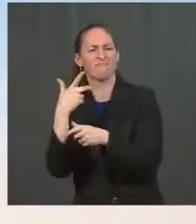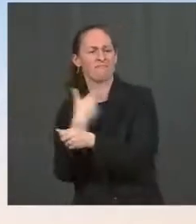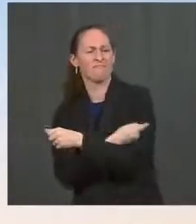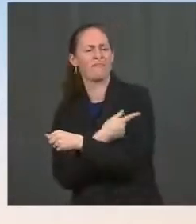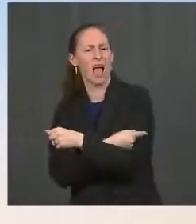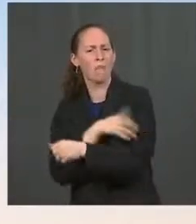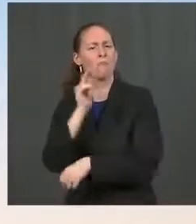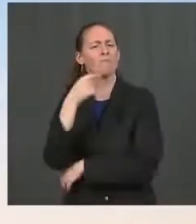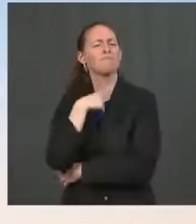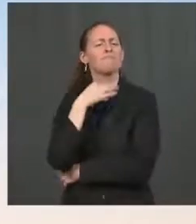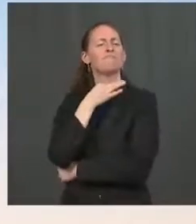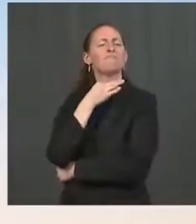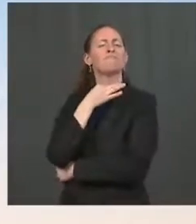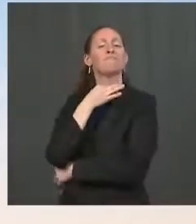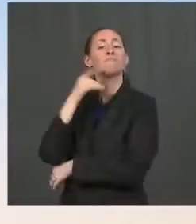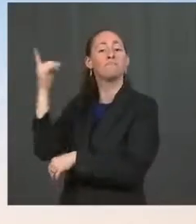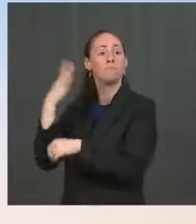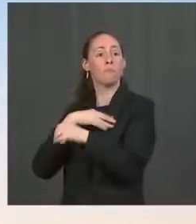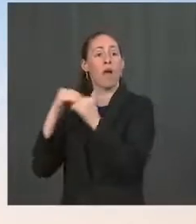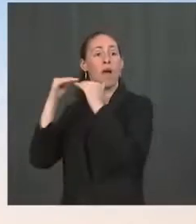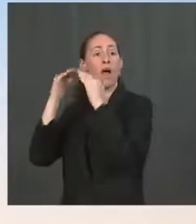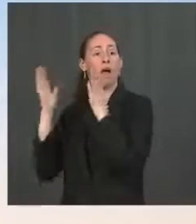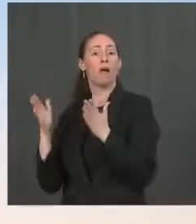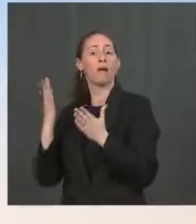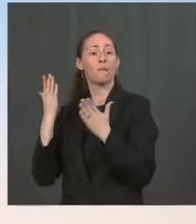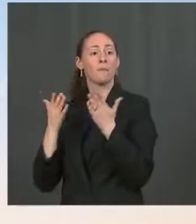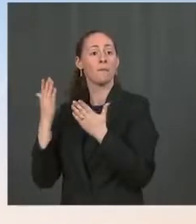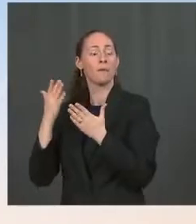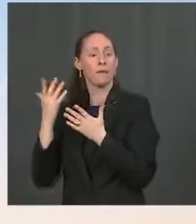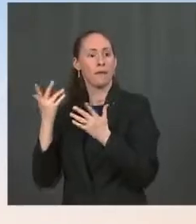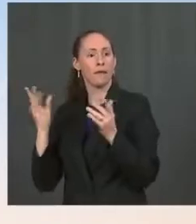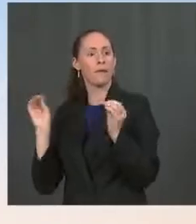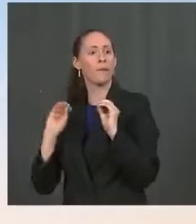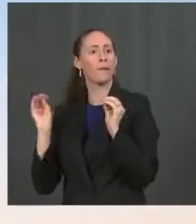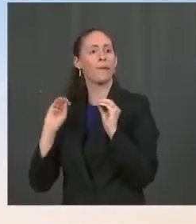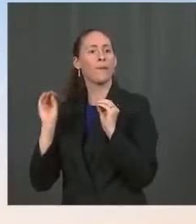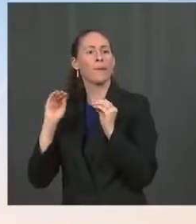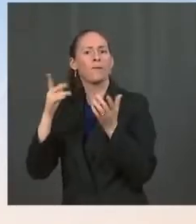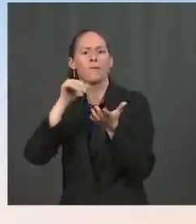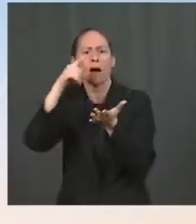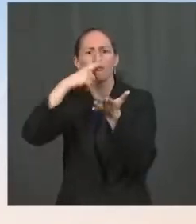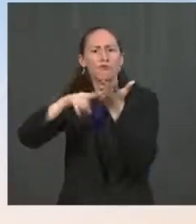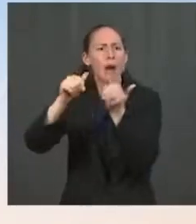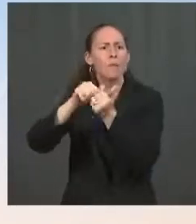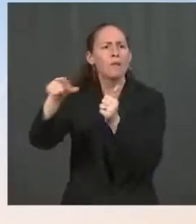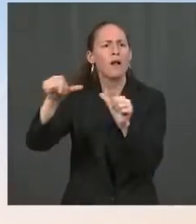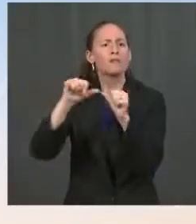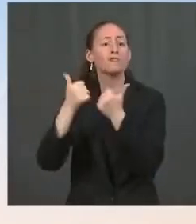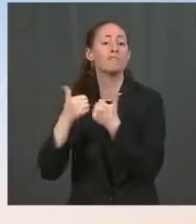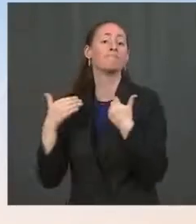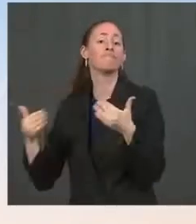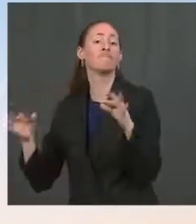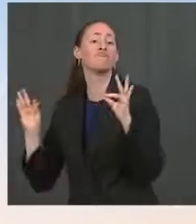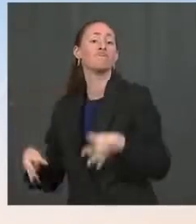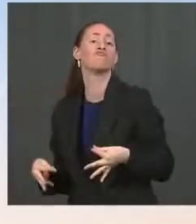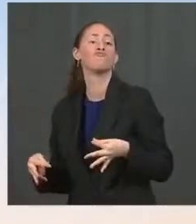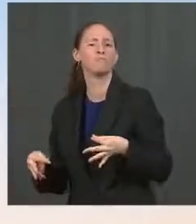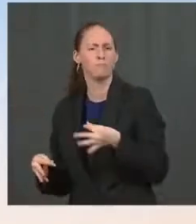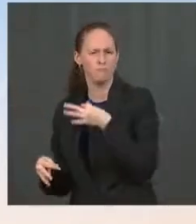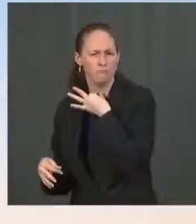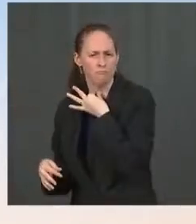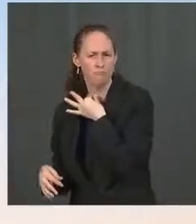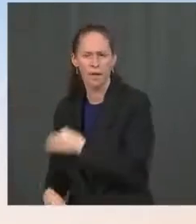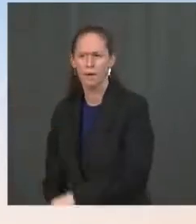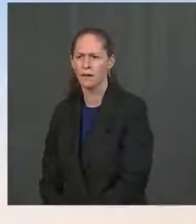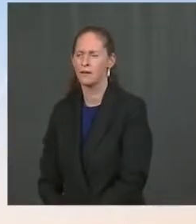without consulting with that large public employee union? Well, we have a range of consultations with labor unions, including that one, and that has